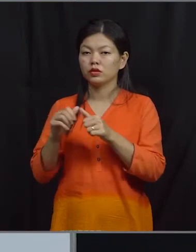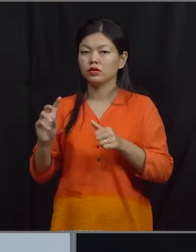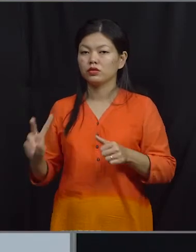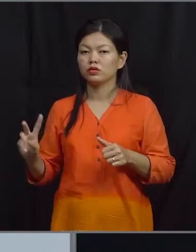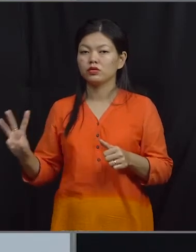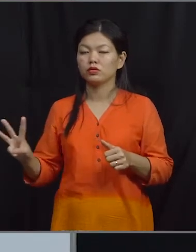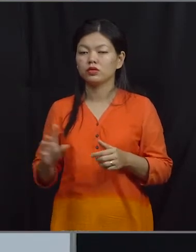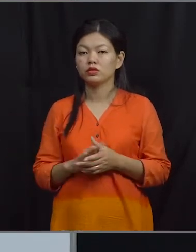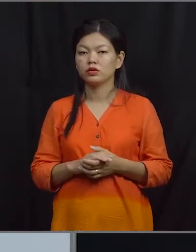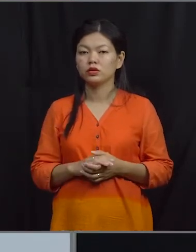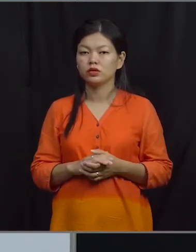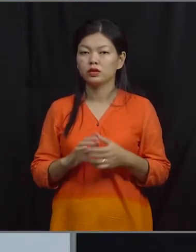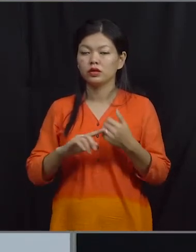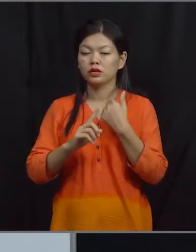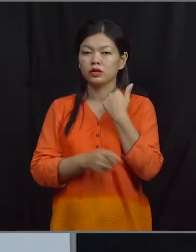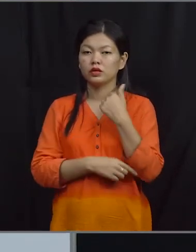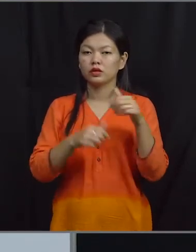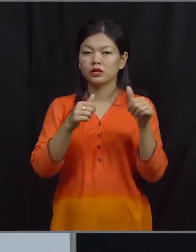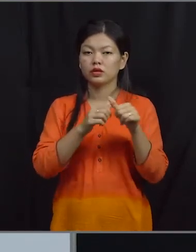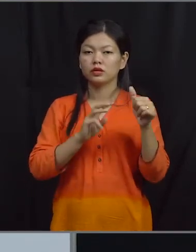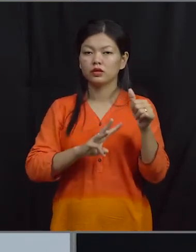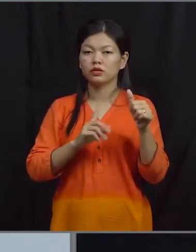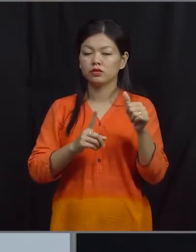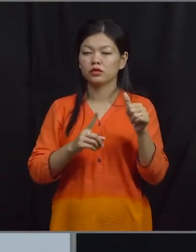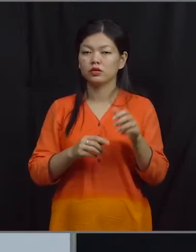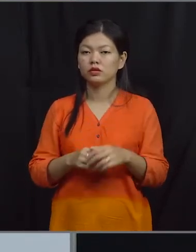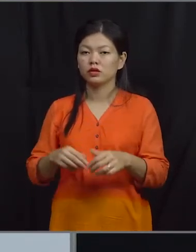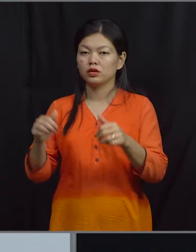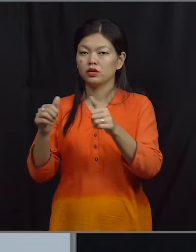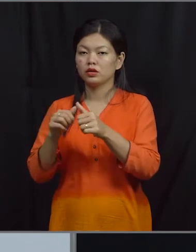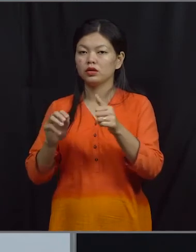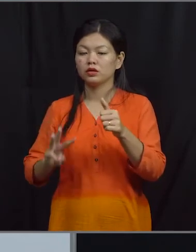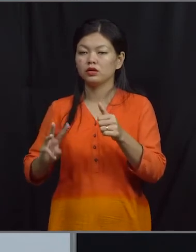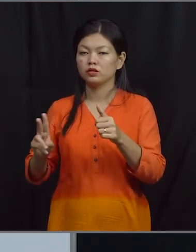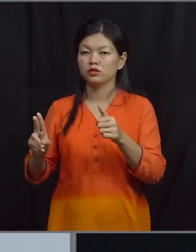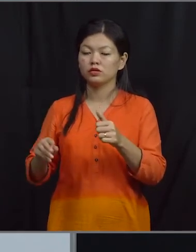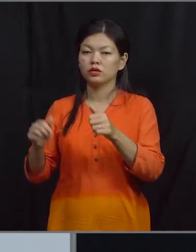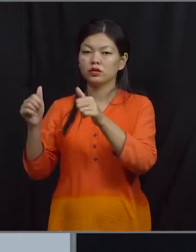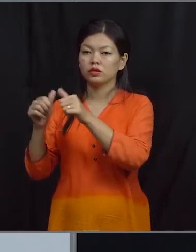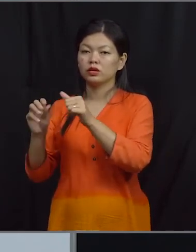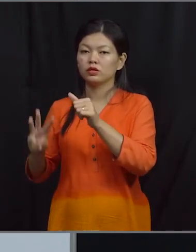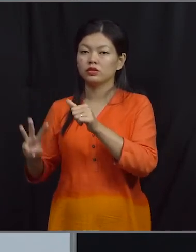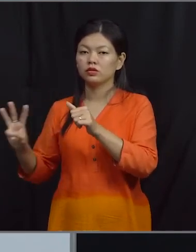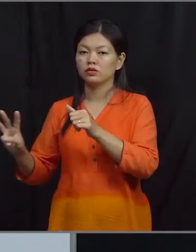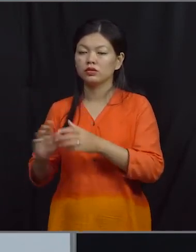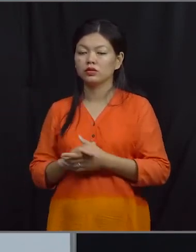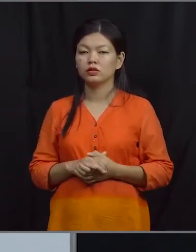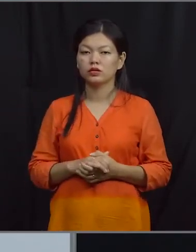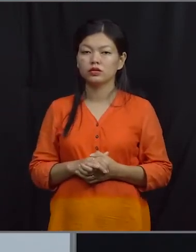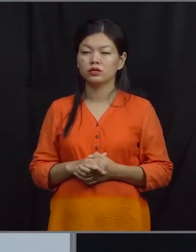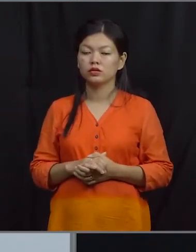A23. So, that is A31, A32, then A33.